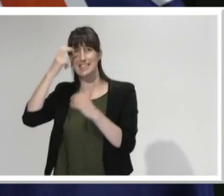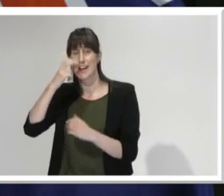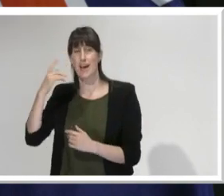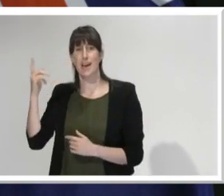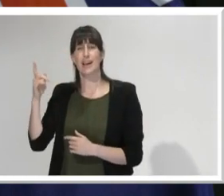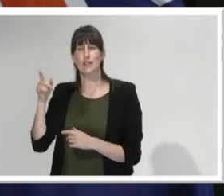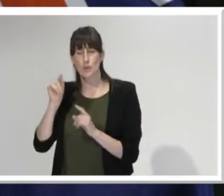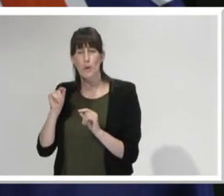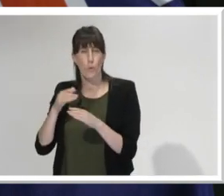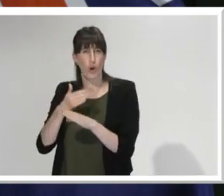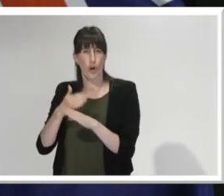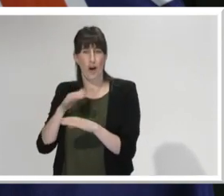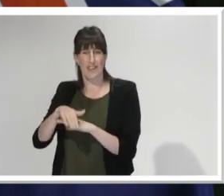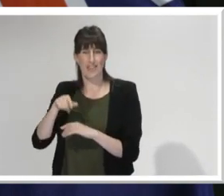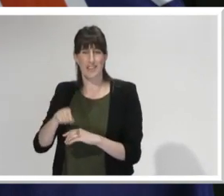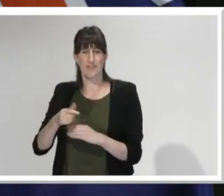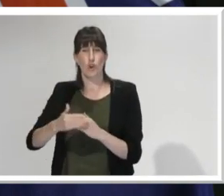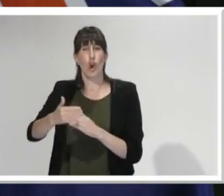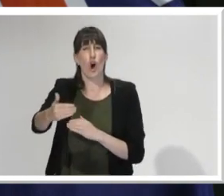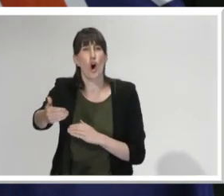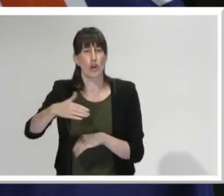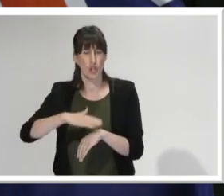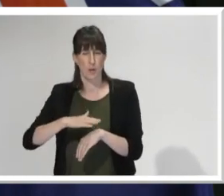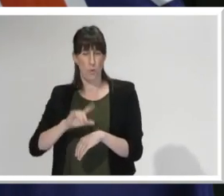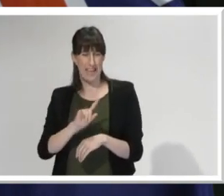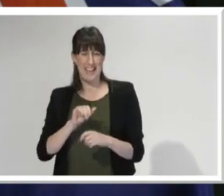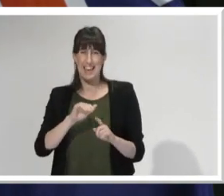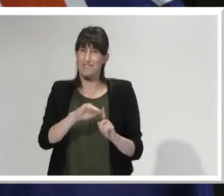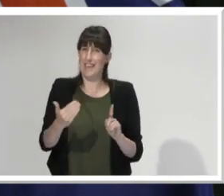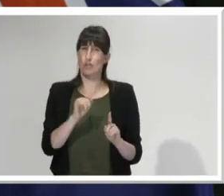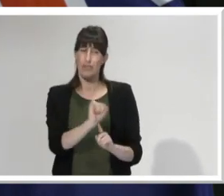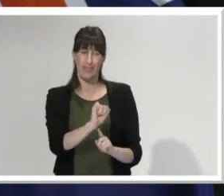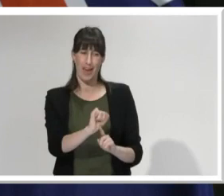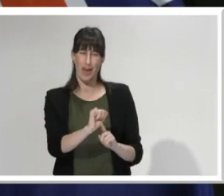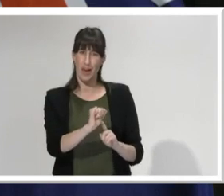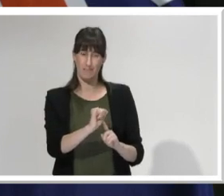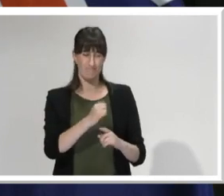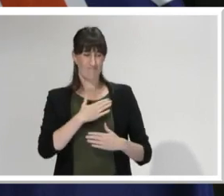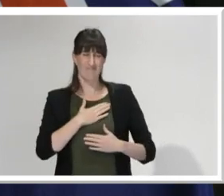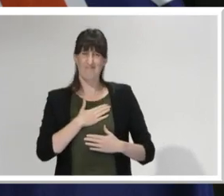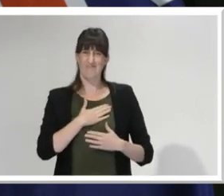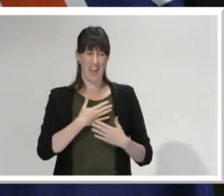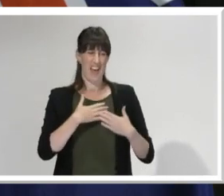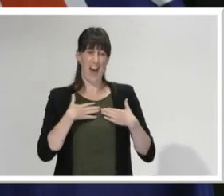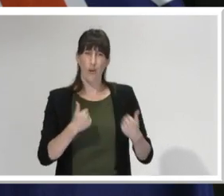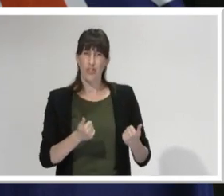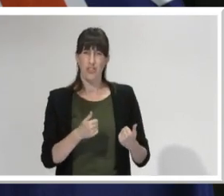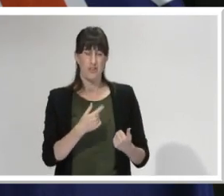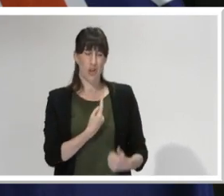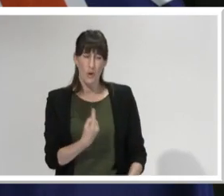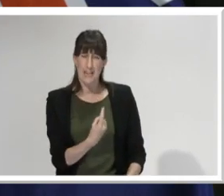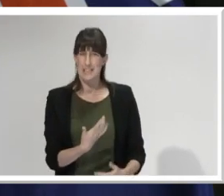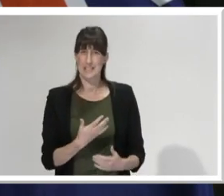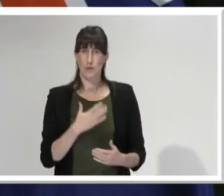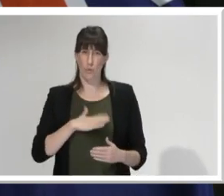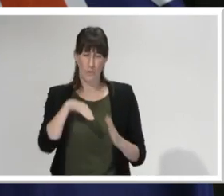them, because the idea of them being that isolated for too long isn't something any of us want to tolerate. Some more